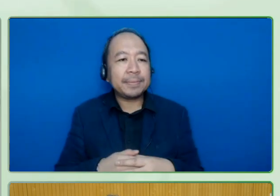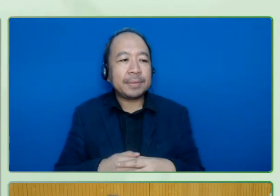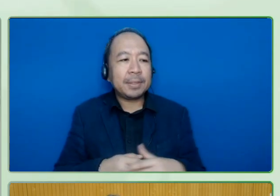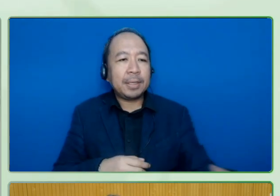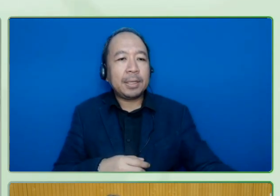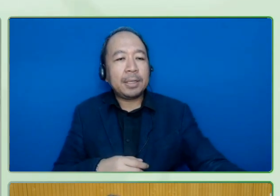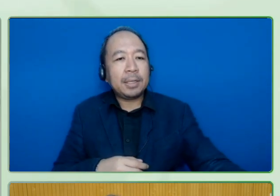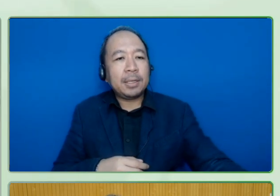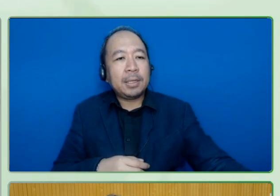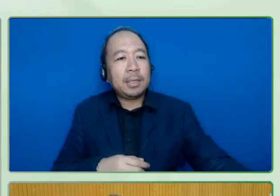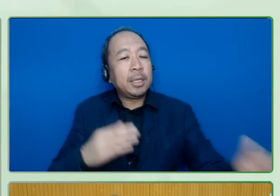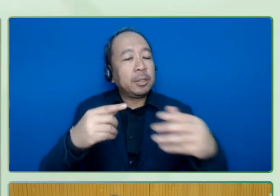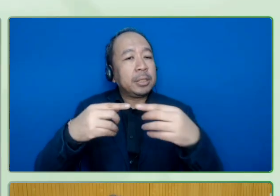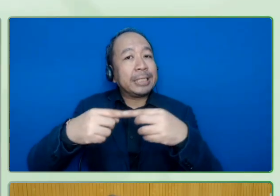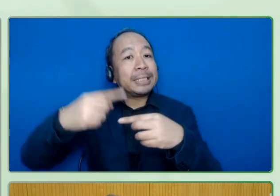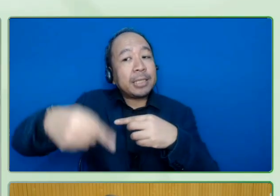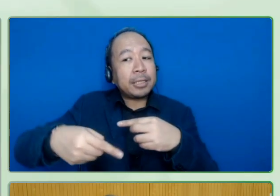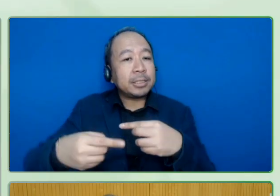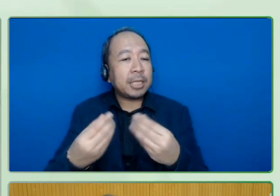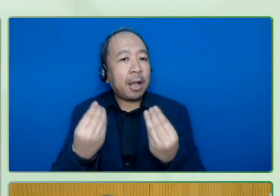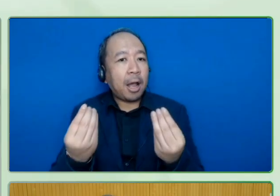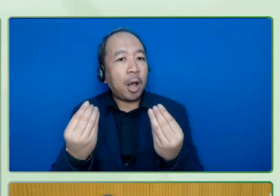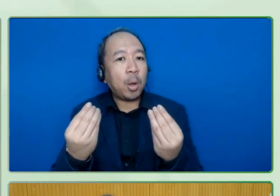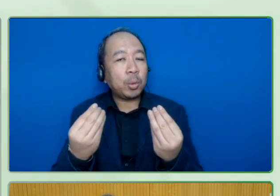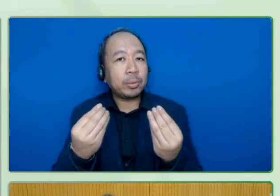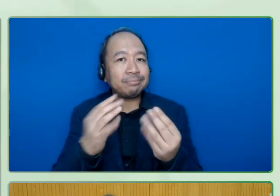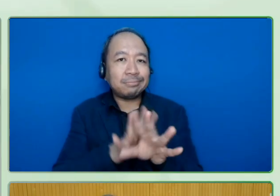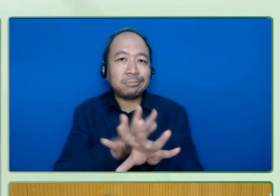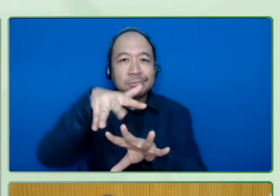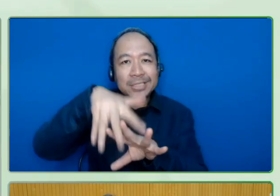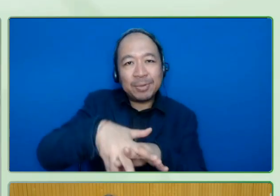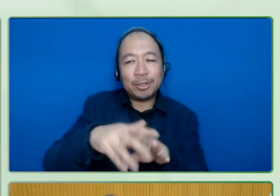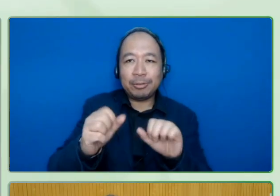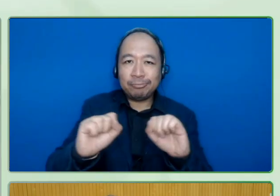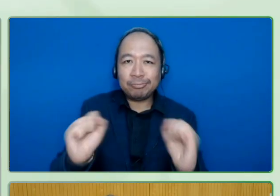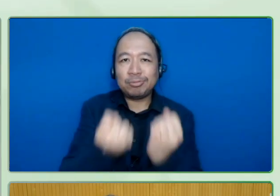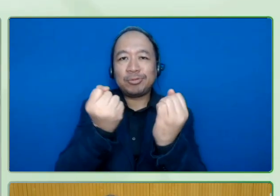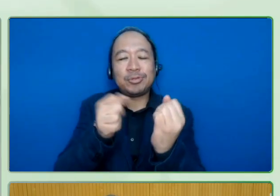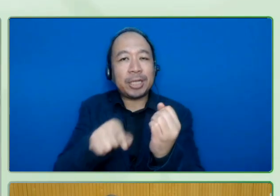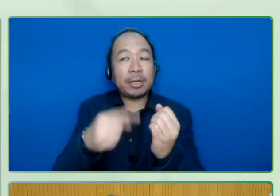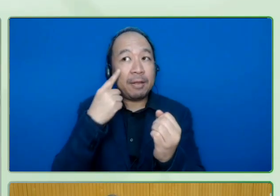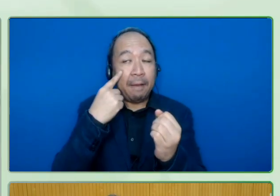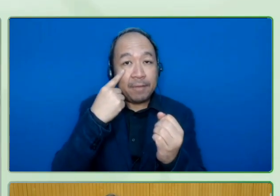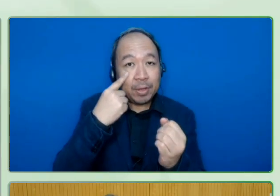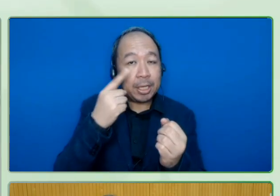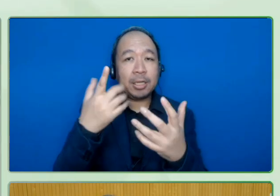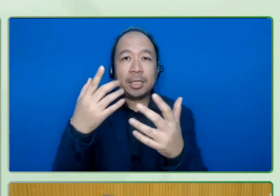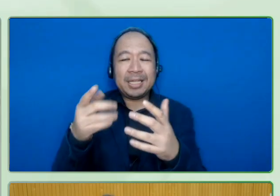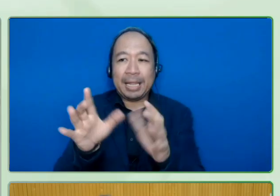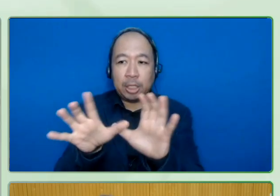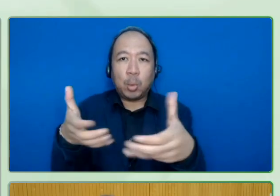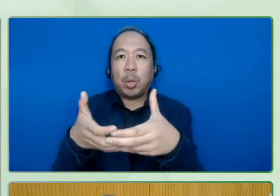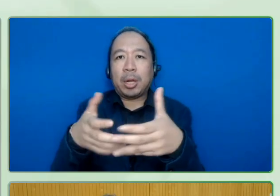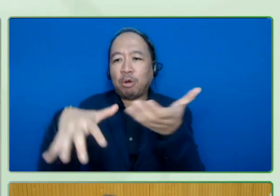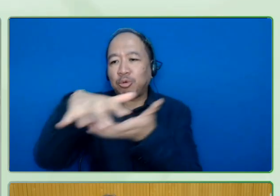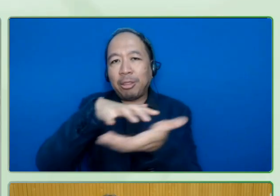to really implement the tool at scale. So we tested it with a randomized control design. We recruited